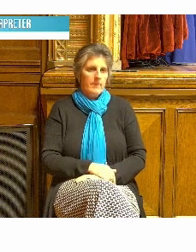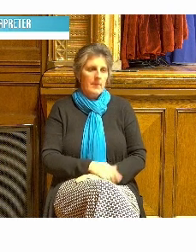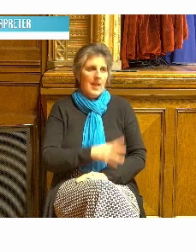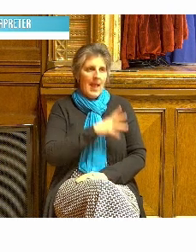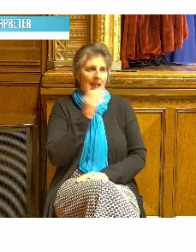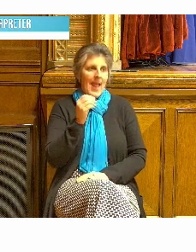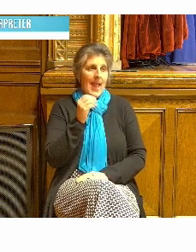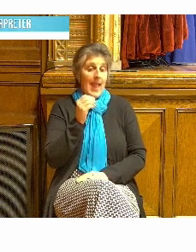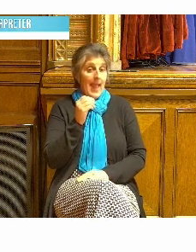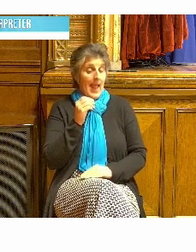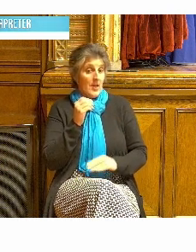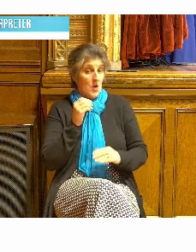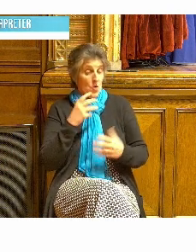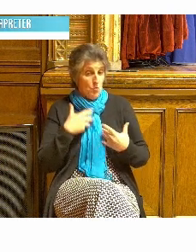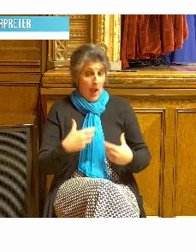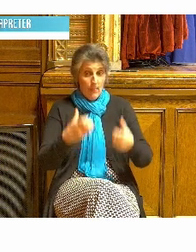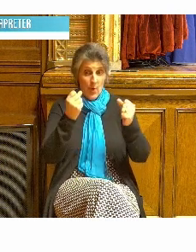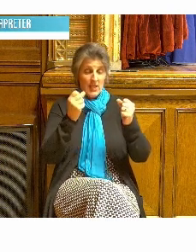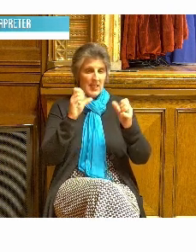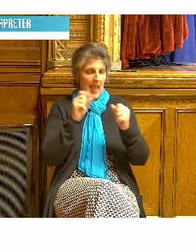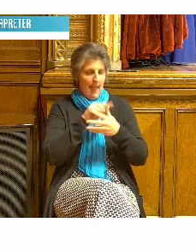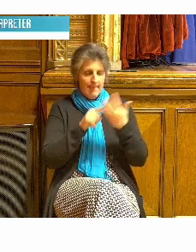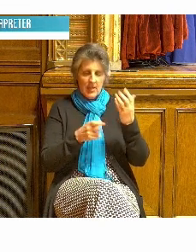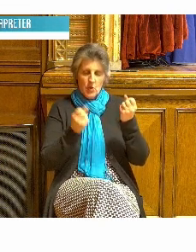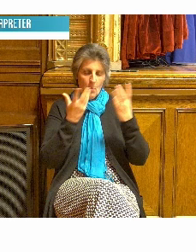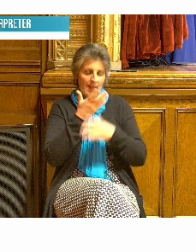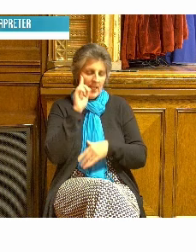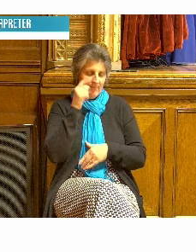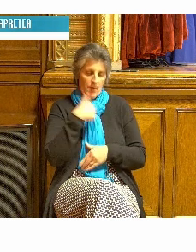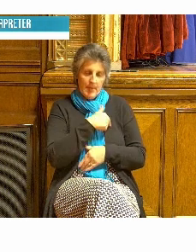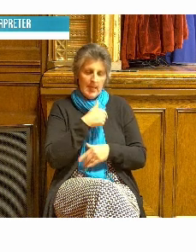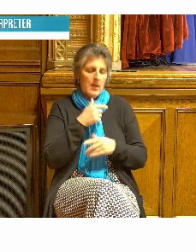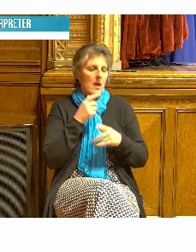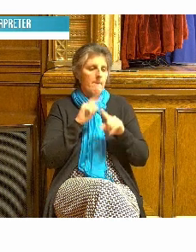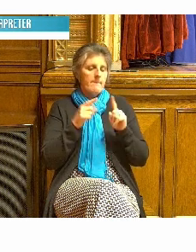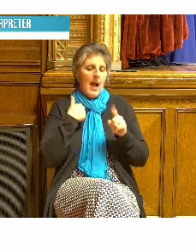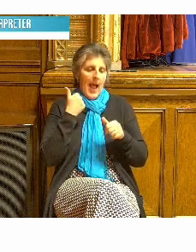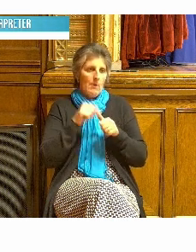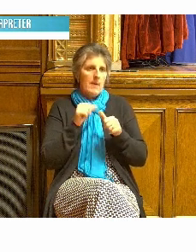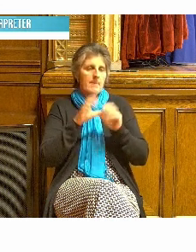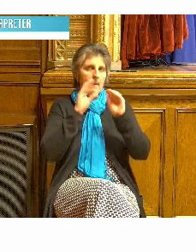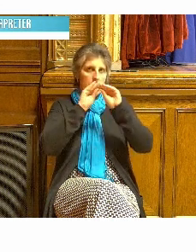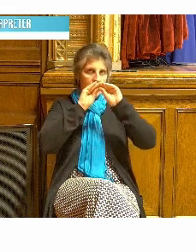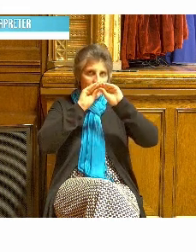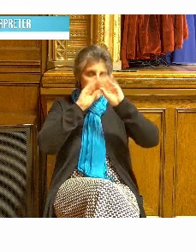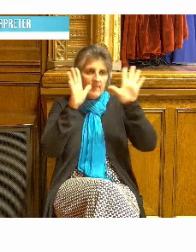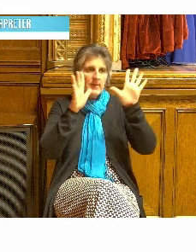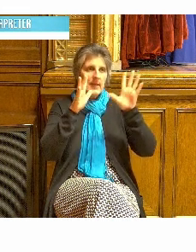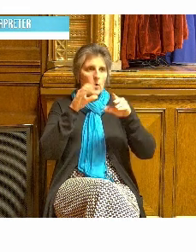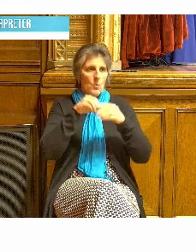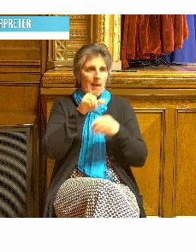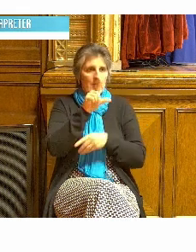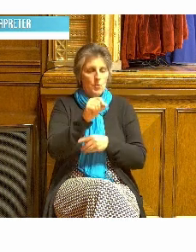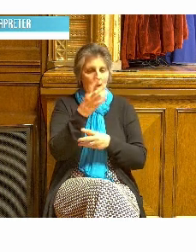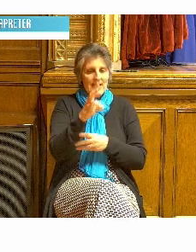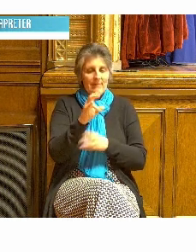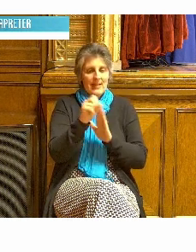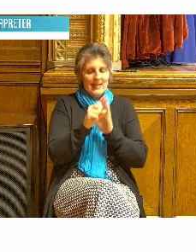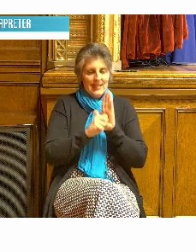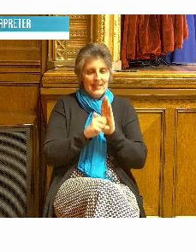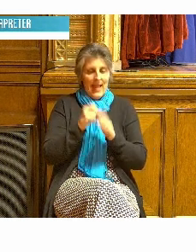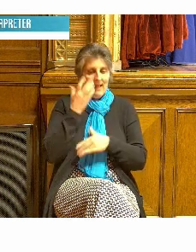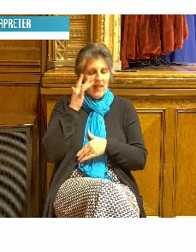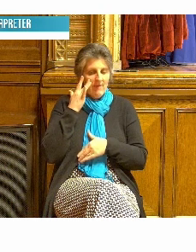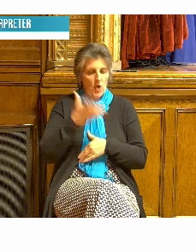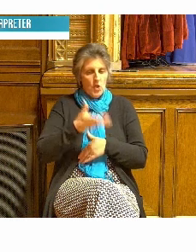And reparations could look like so many things to me. But I remember vividly when in 2017, the state of